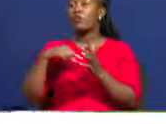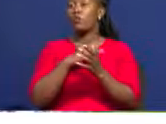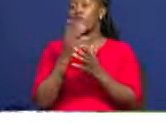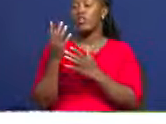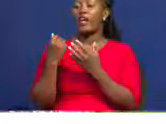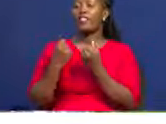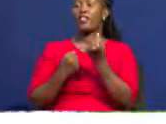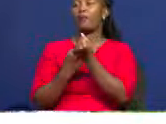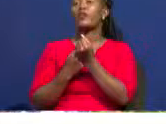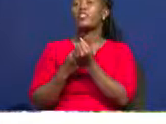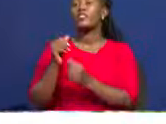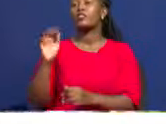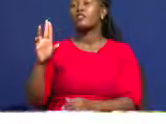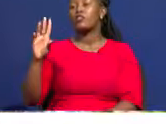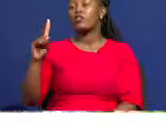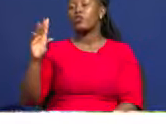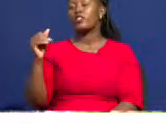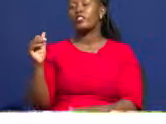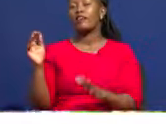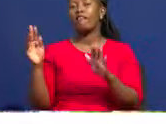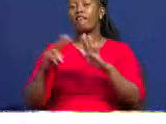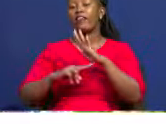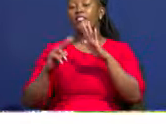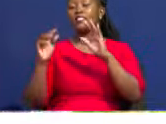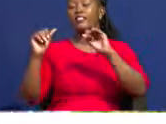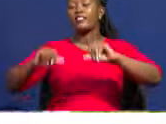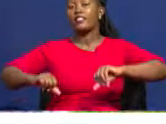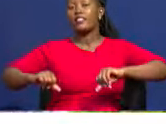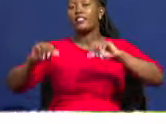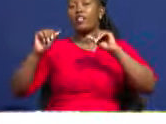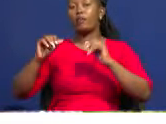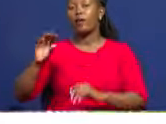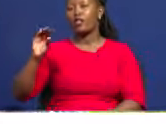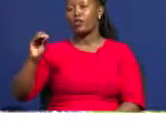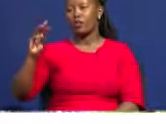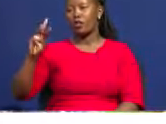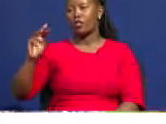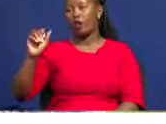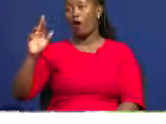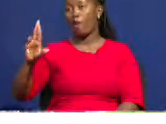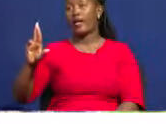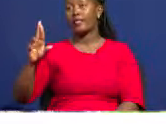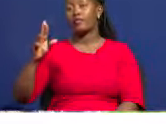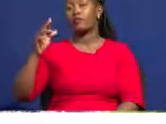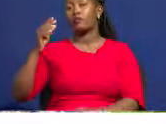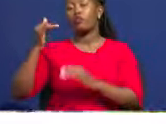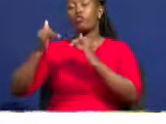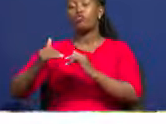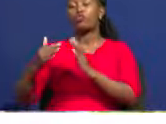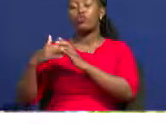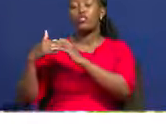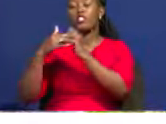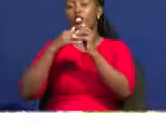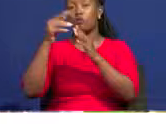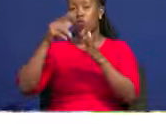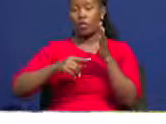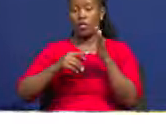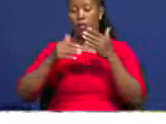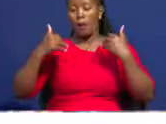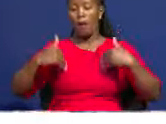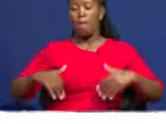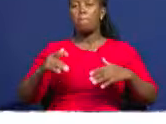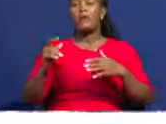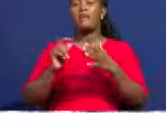the UDA Vice Chairman, Honorable Hassan Omar. What we are bringing on the table, like the Secretary General for UDA,